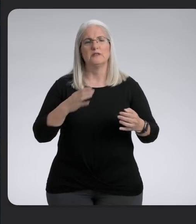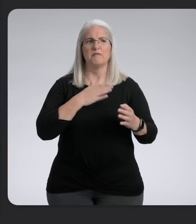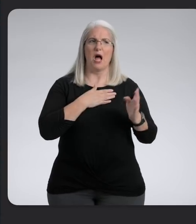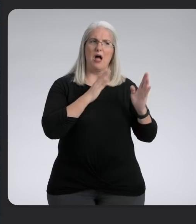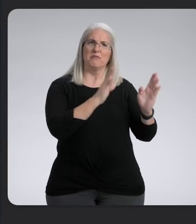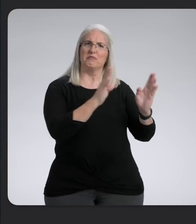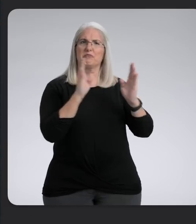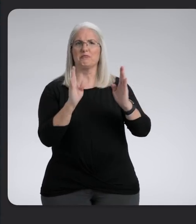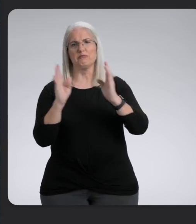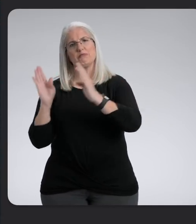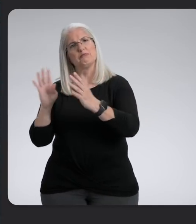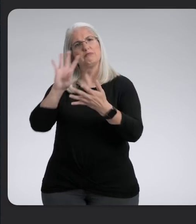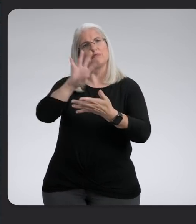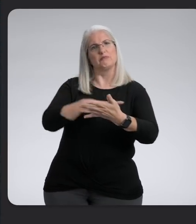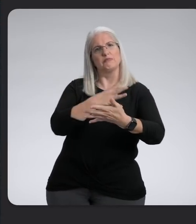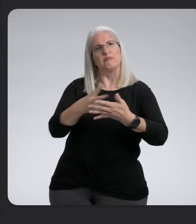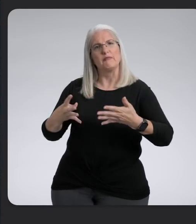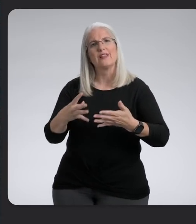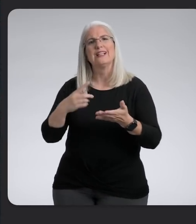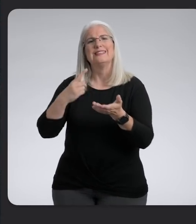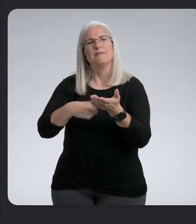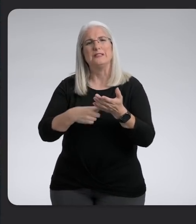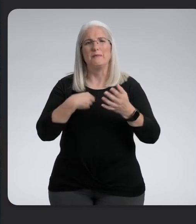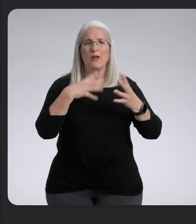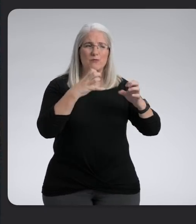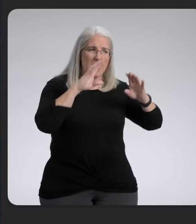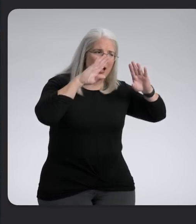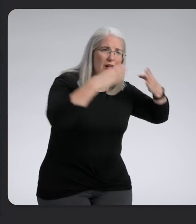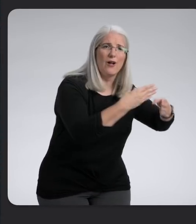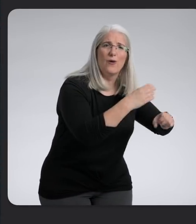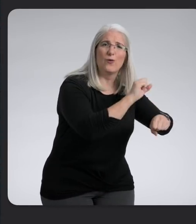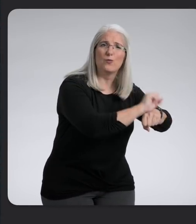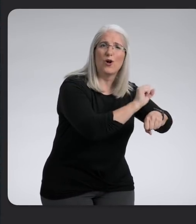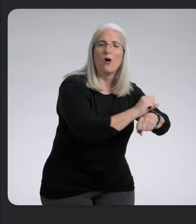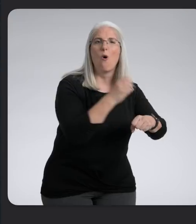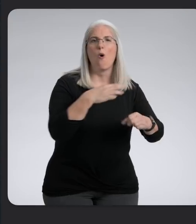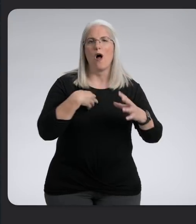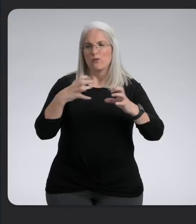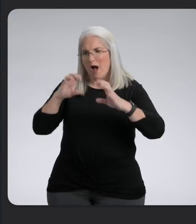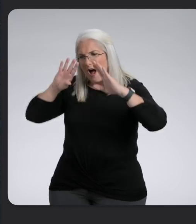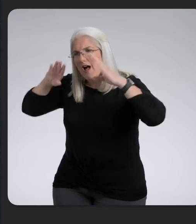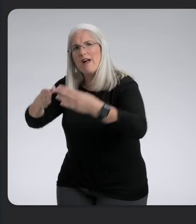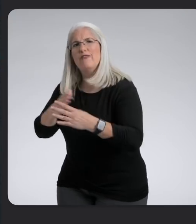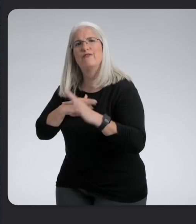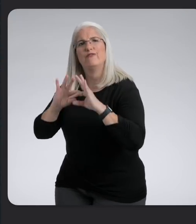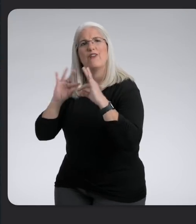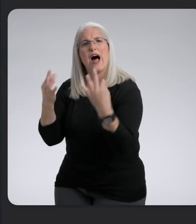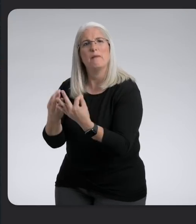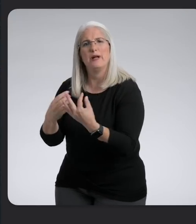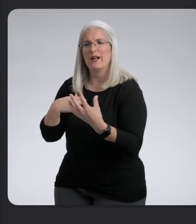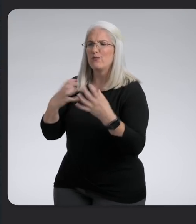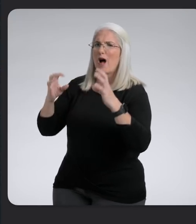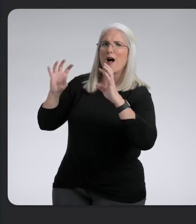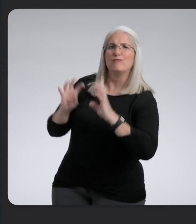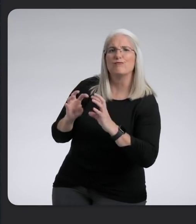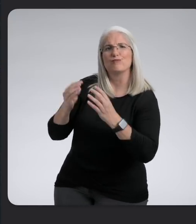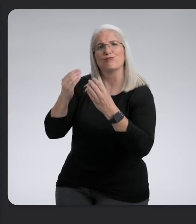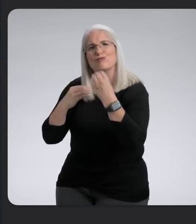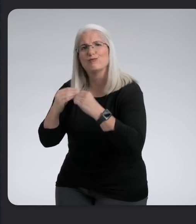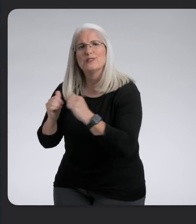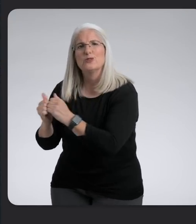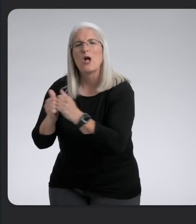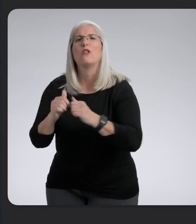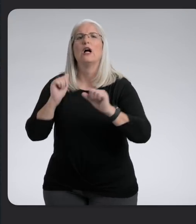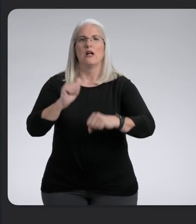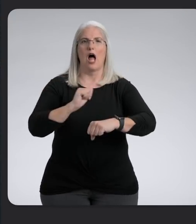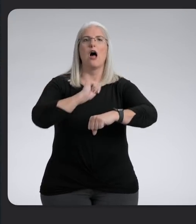totally focused on work, or maybe you just want to be fully present with your family at dinner. In these moments, you can use Do Not Disturb